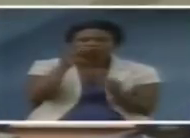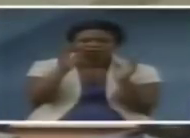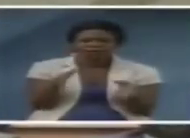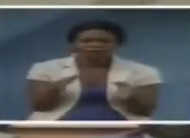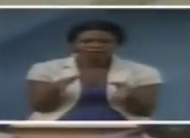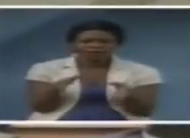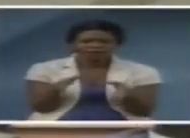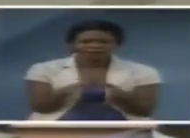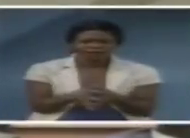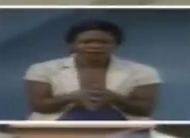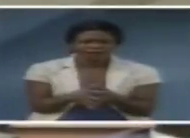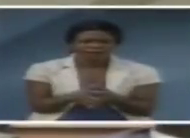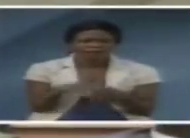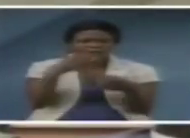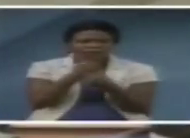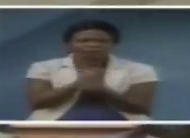Mr. Speaker,